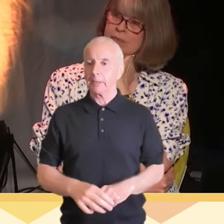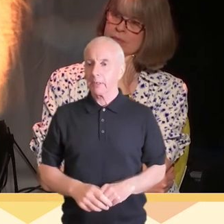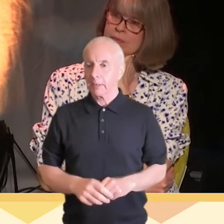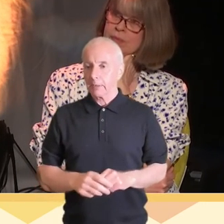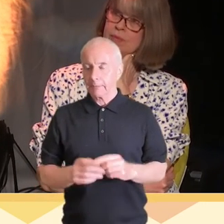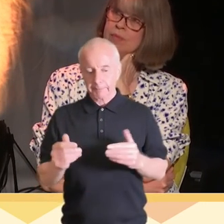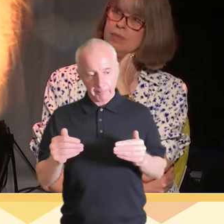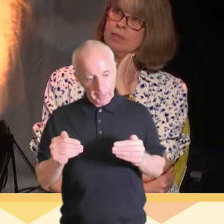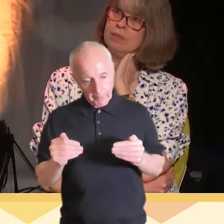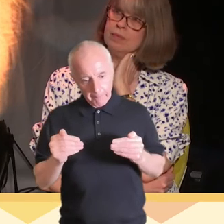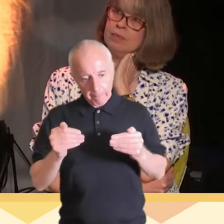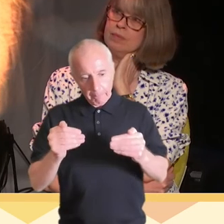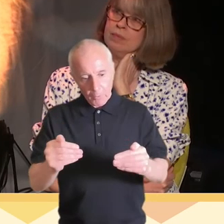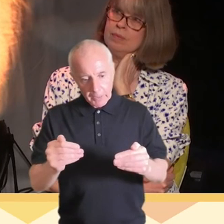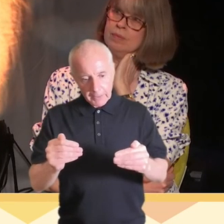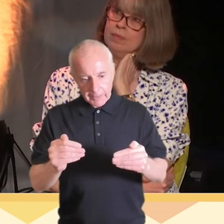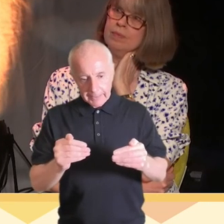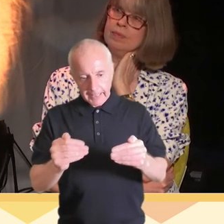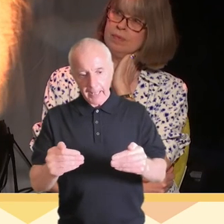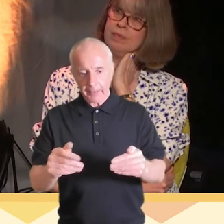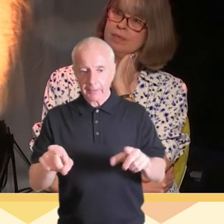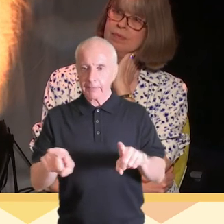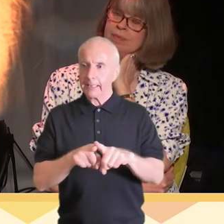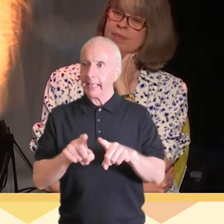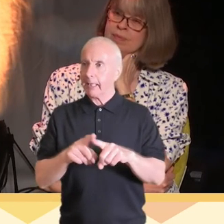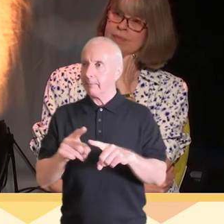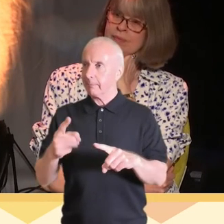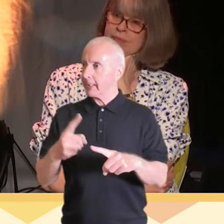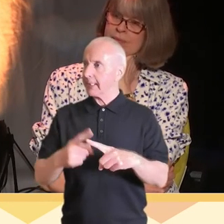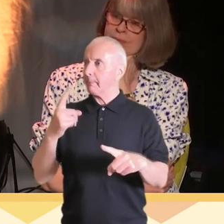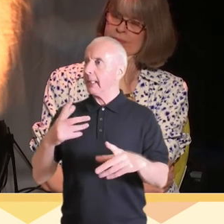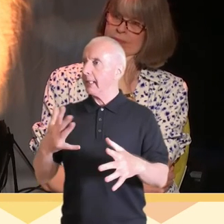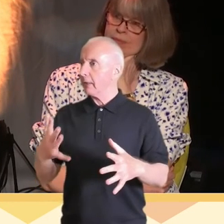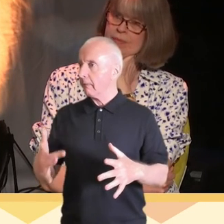moving together at the speed of love.